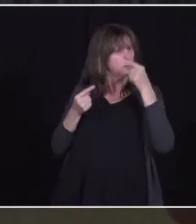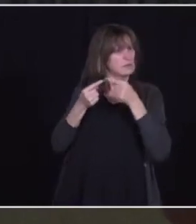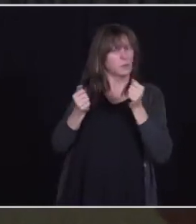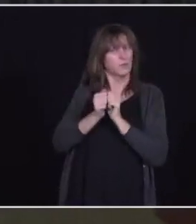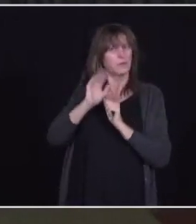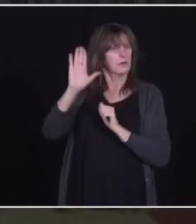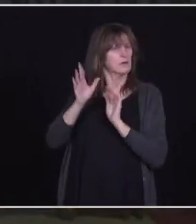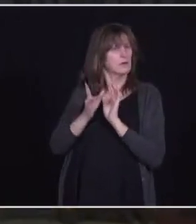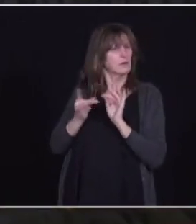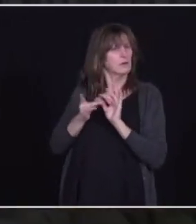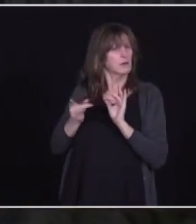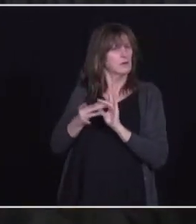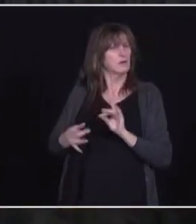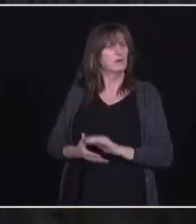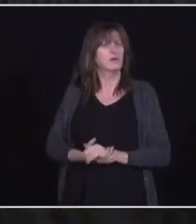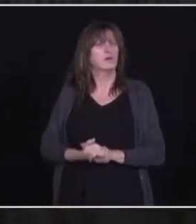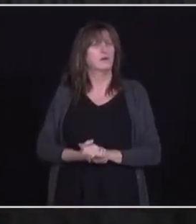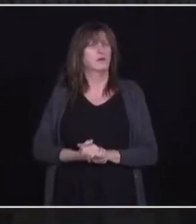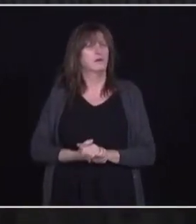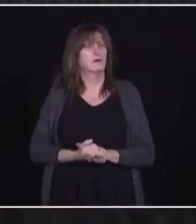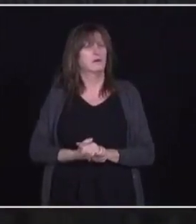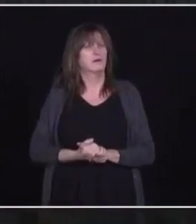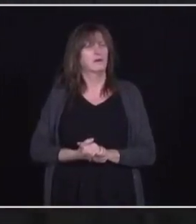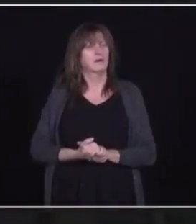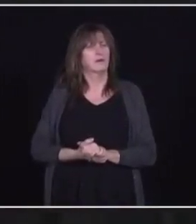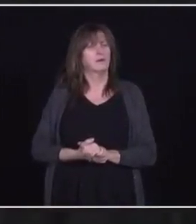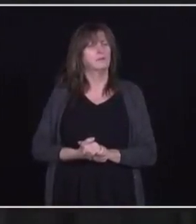this from the Prime Minister versus the people.